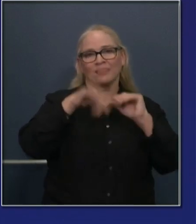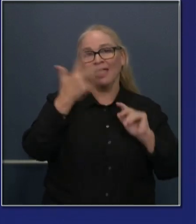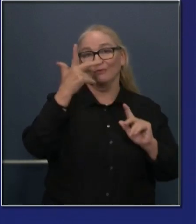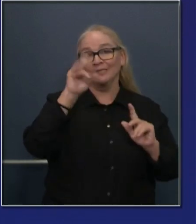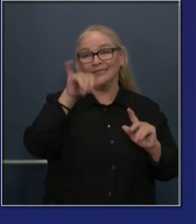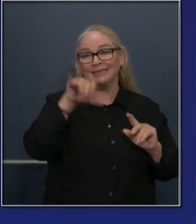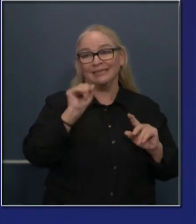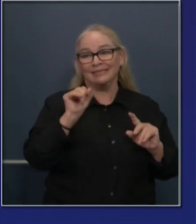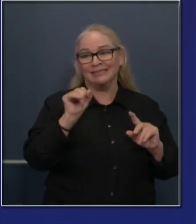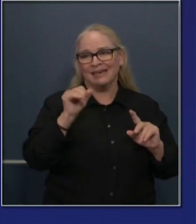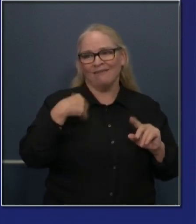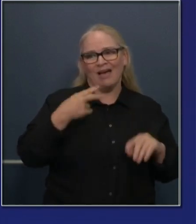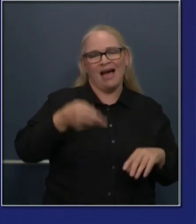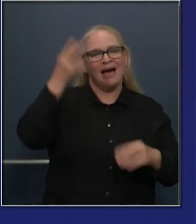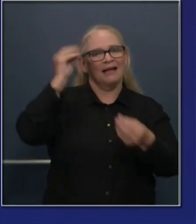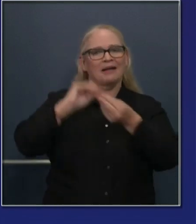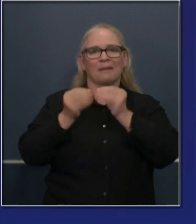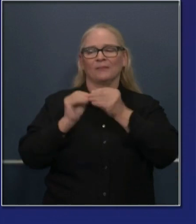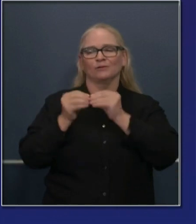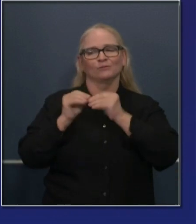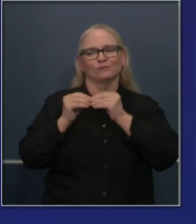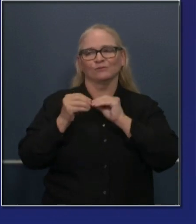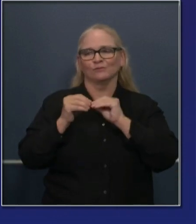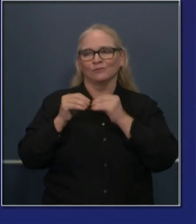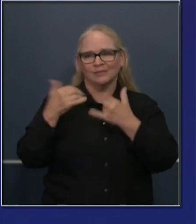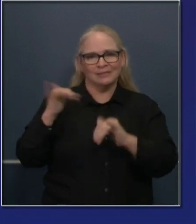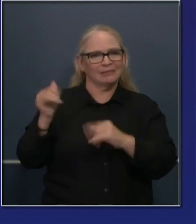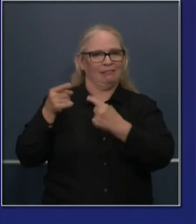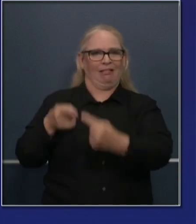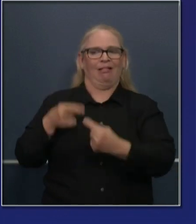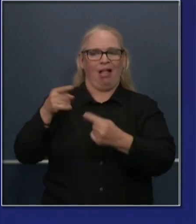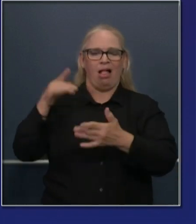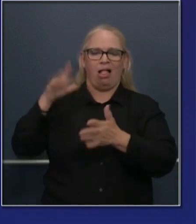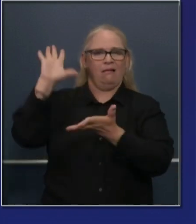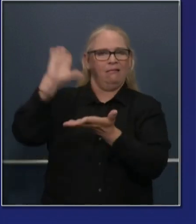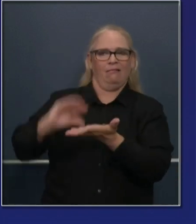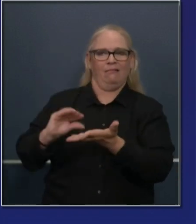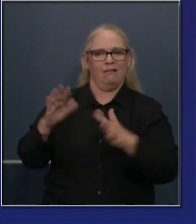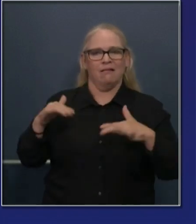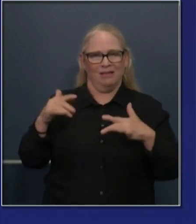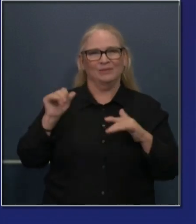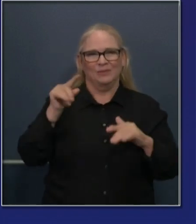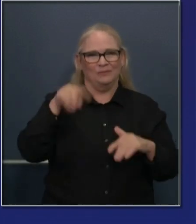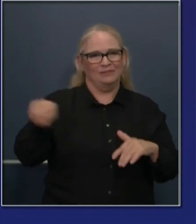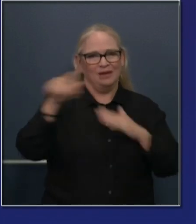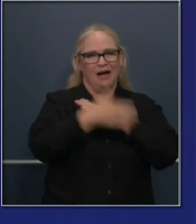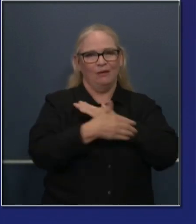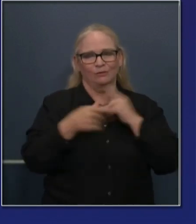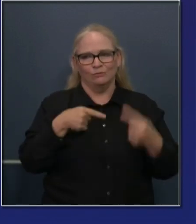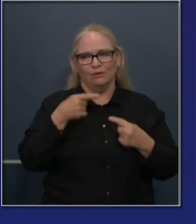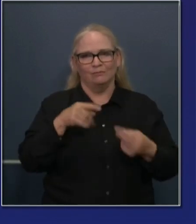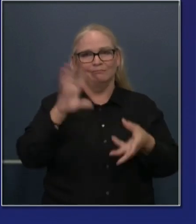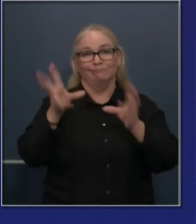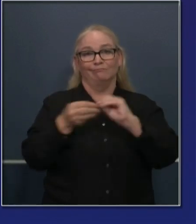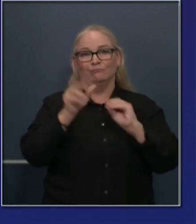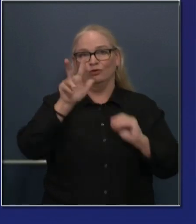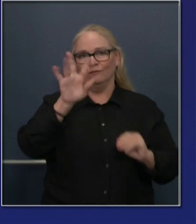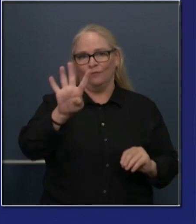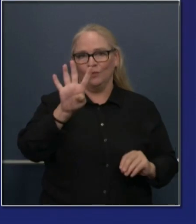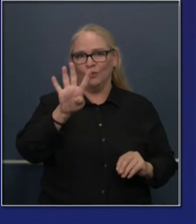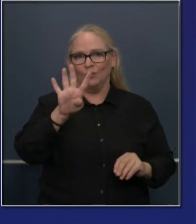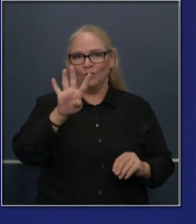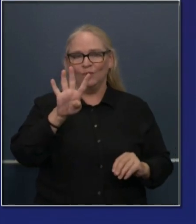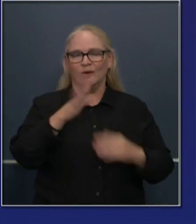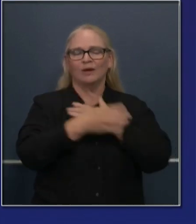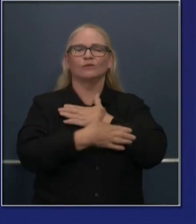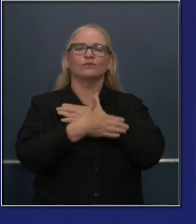up over the weekend, so it may be as high as 36, represents the vast majority of the population here in the state of California,